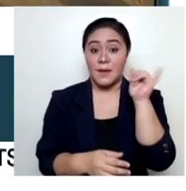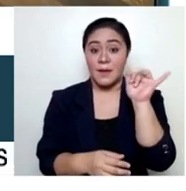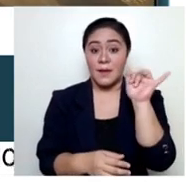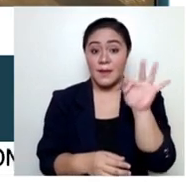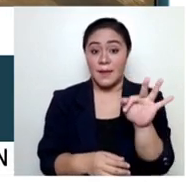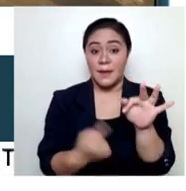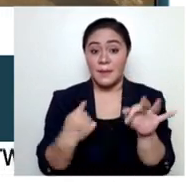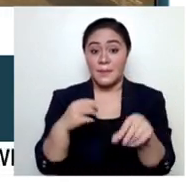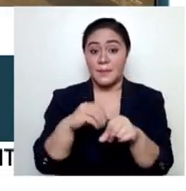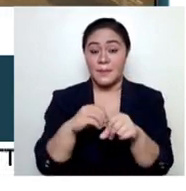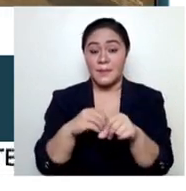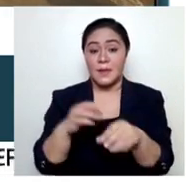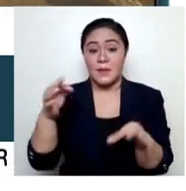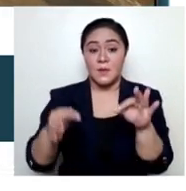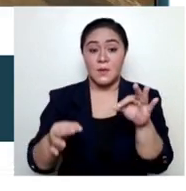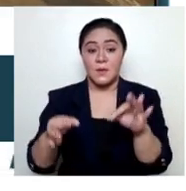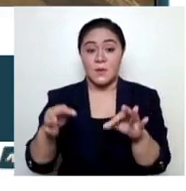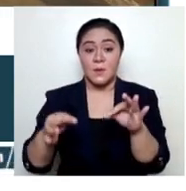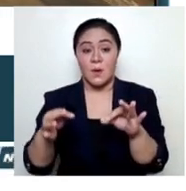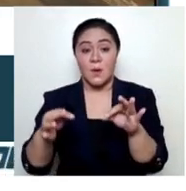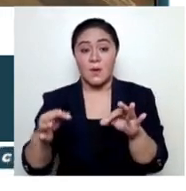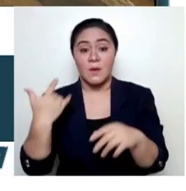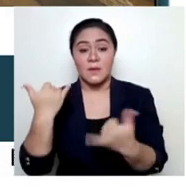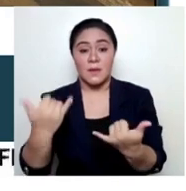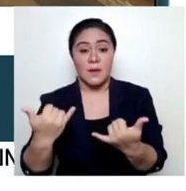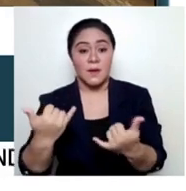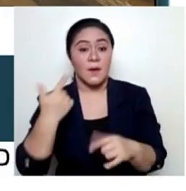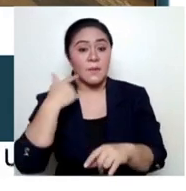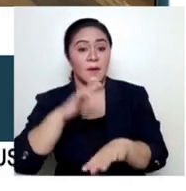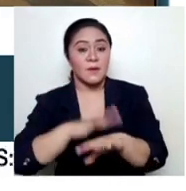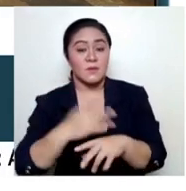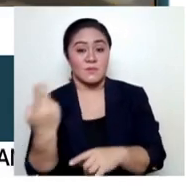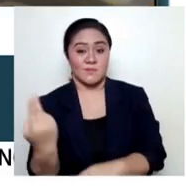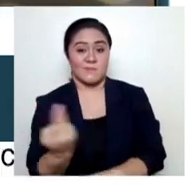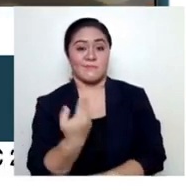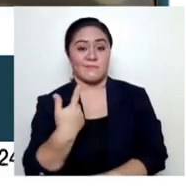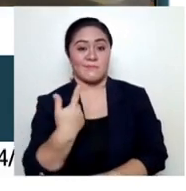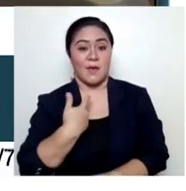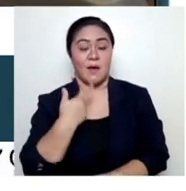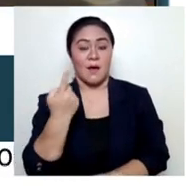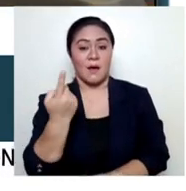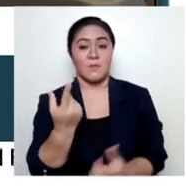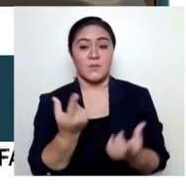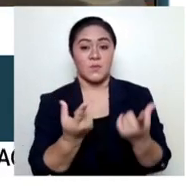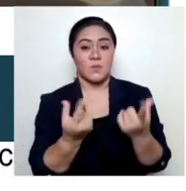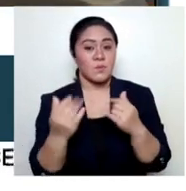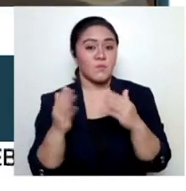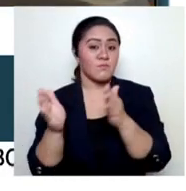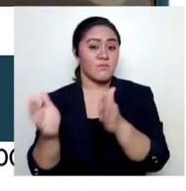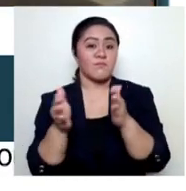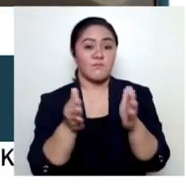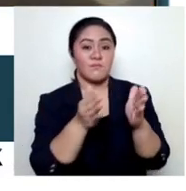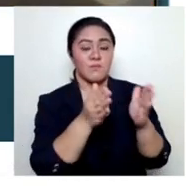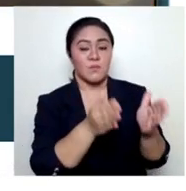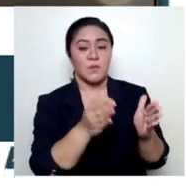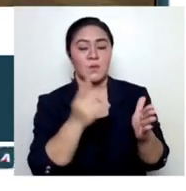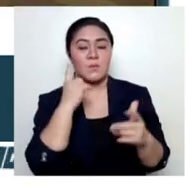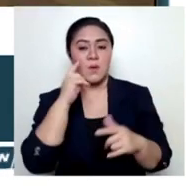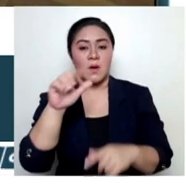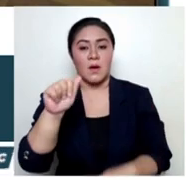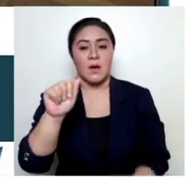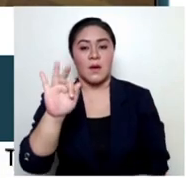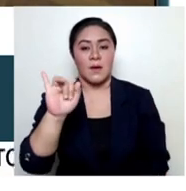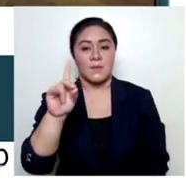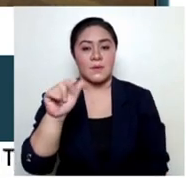the courts now which can weigh the affidavits and